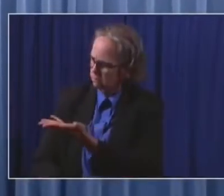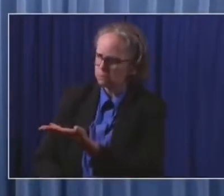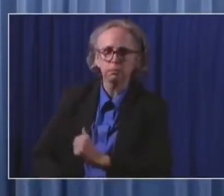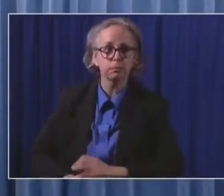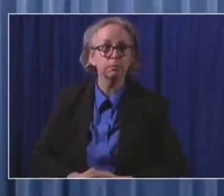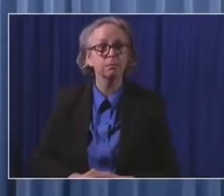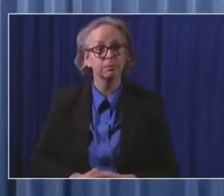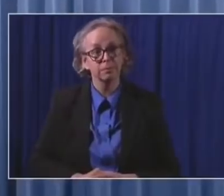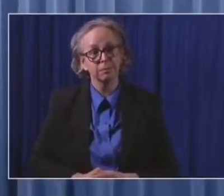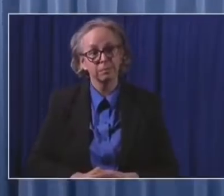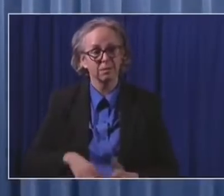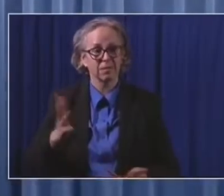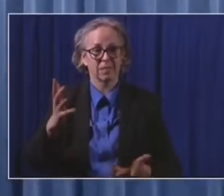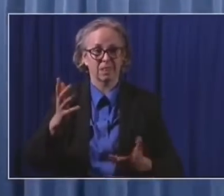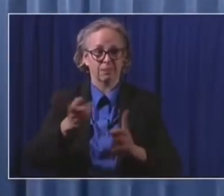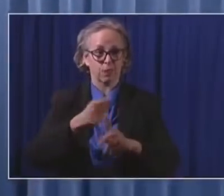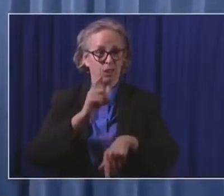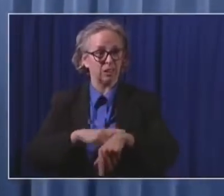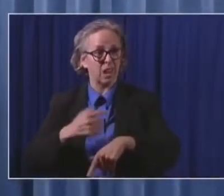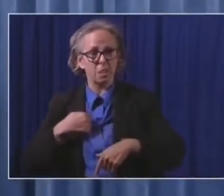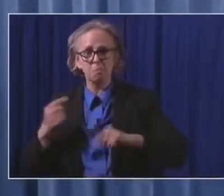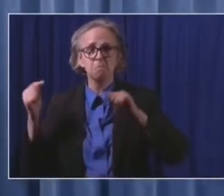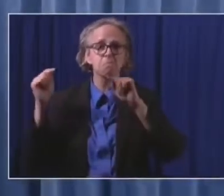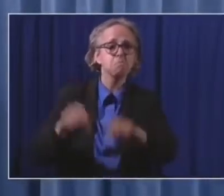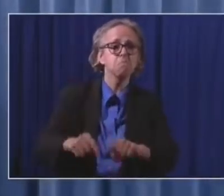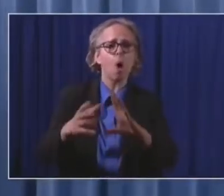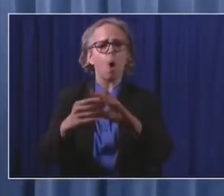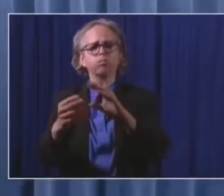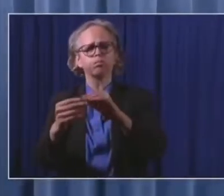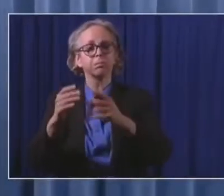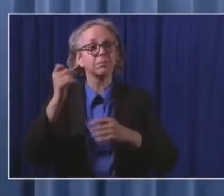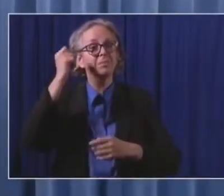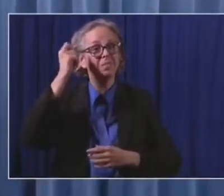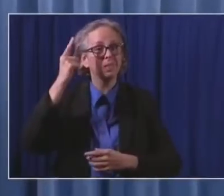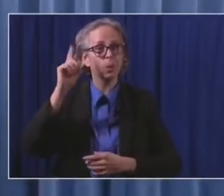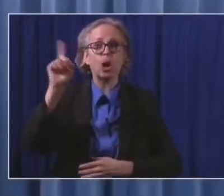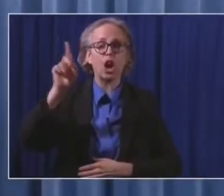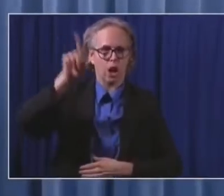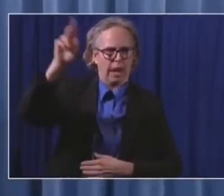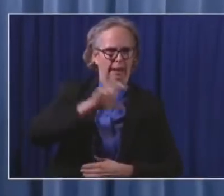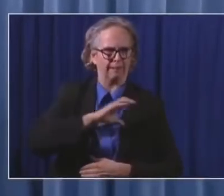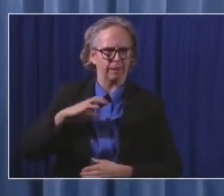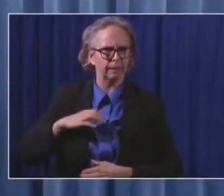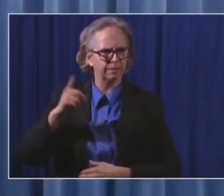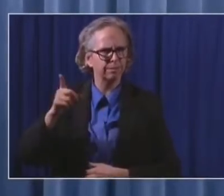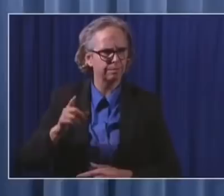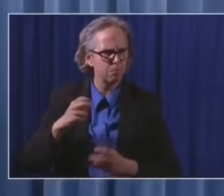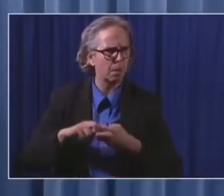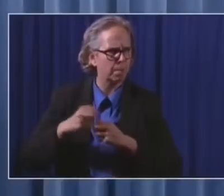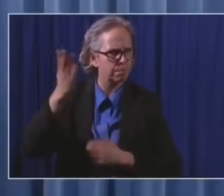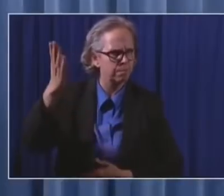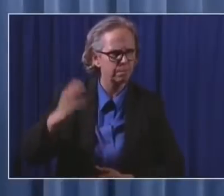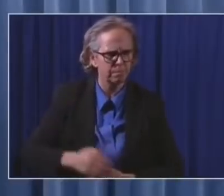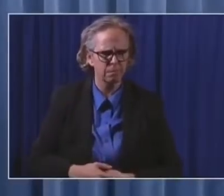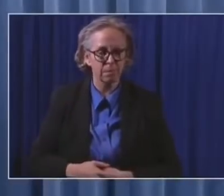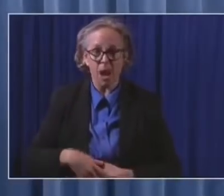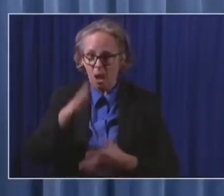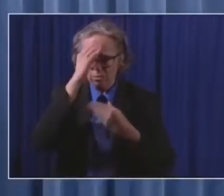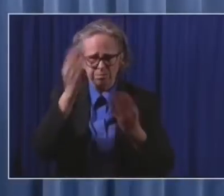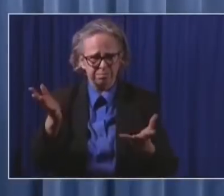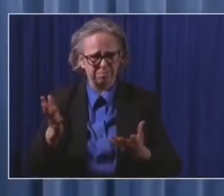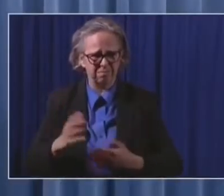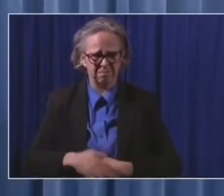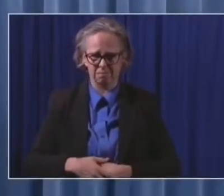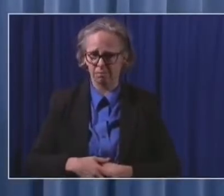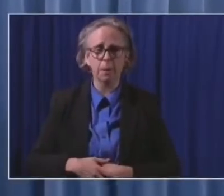of it is to let people know that there's a problem. From the first press conference that we had, when Dr. Acton and I had a press